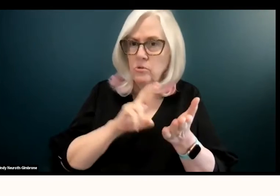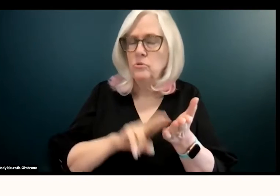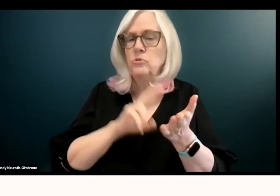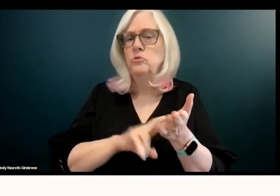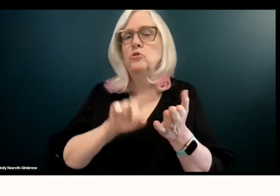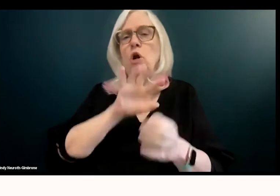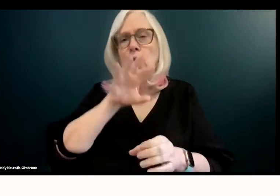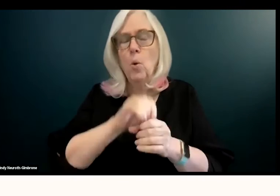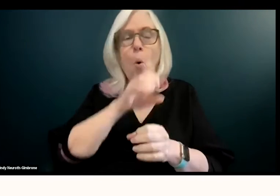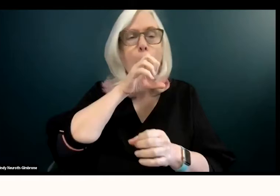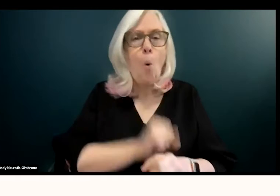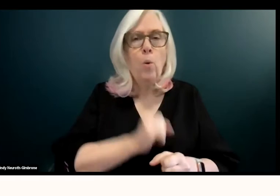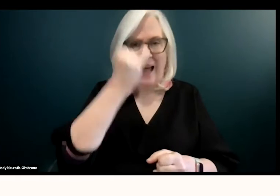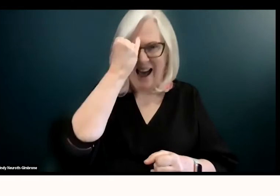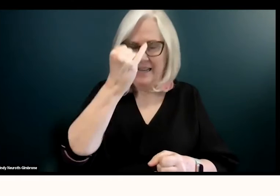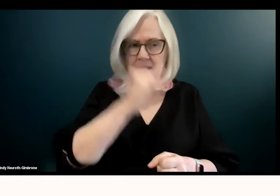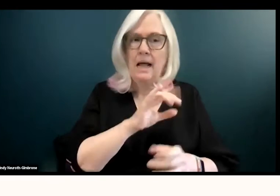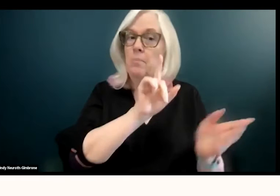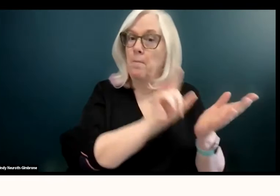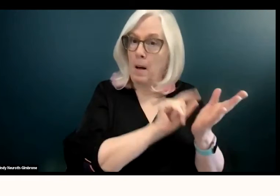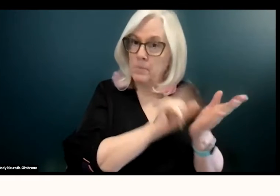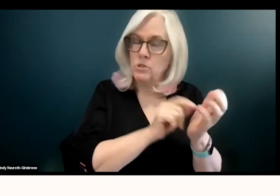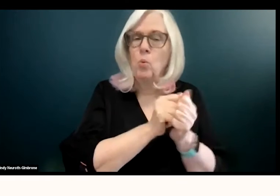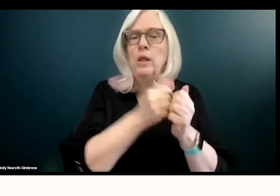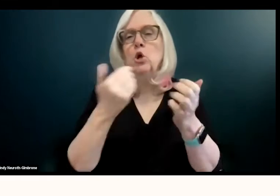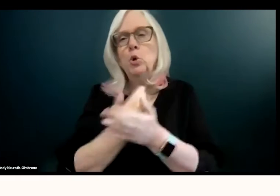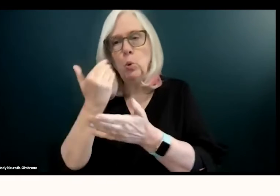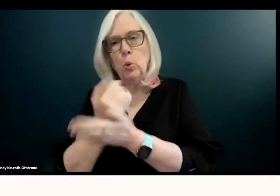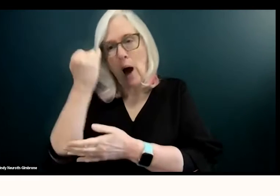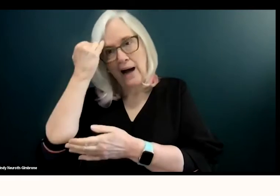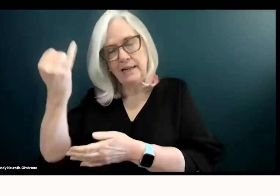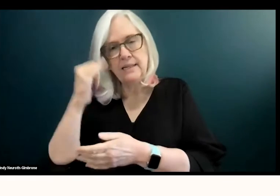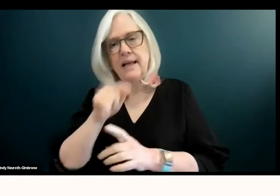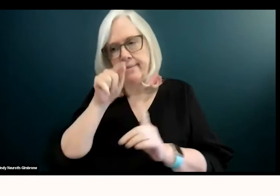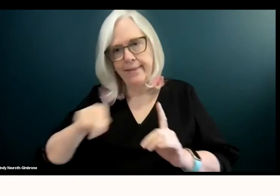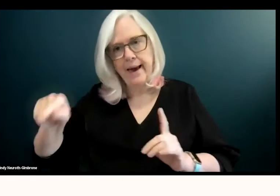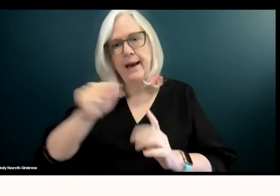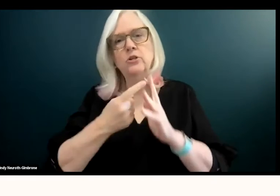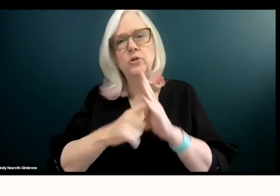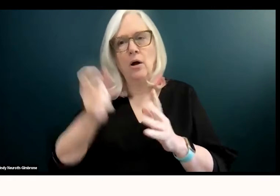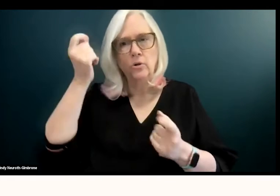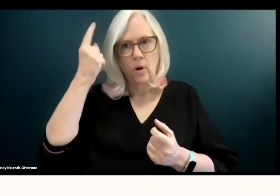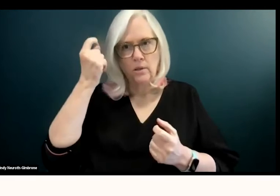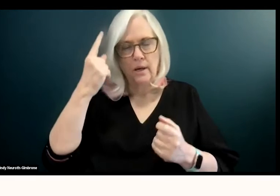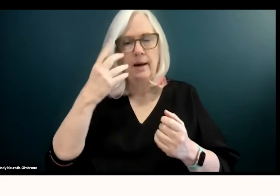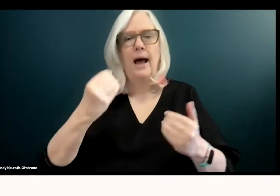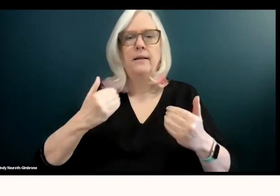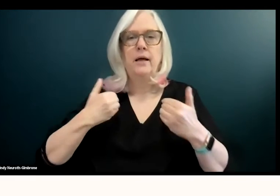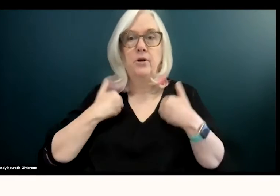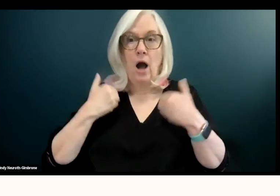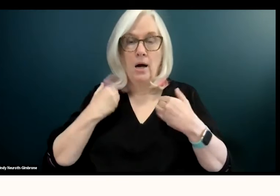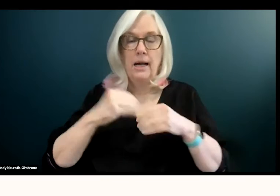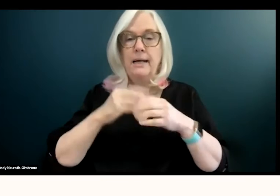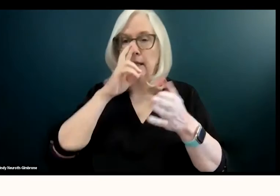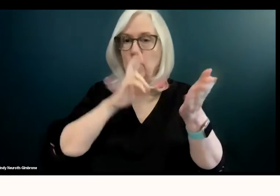old ideas that have been published with new perspectives that they're starting to understand. And they're young in the research process.